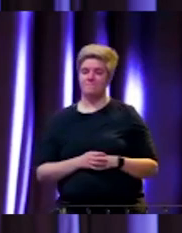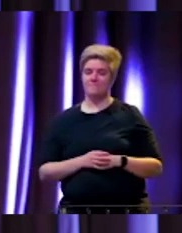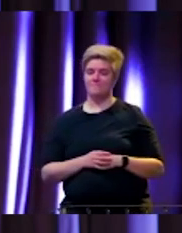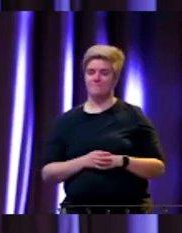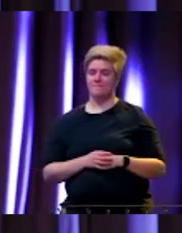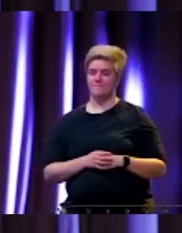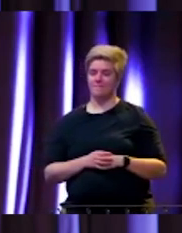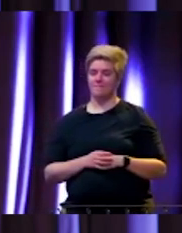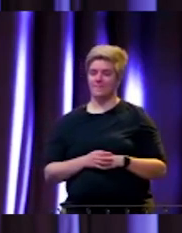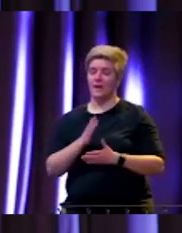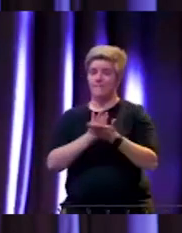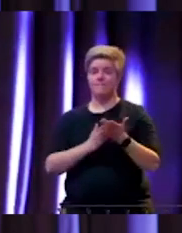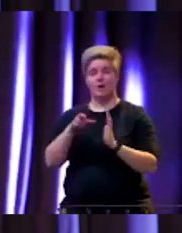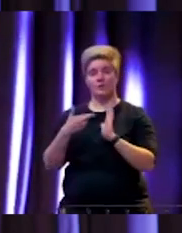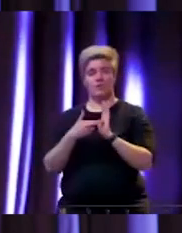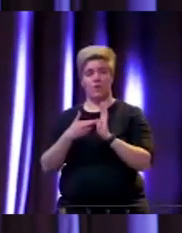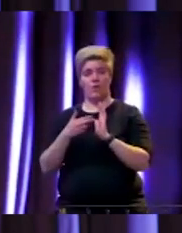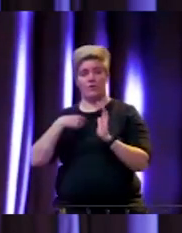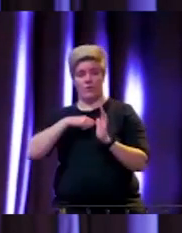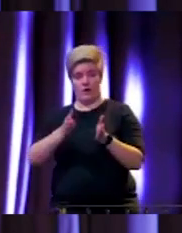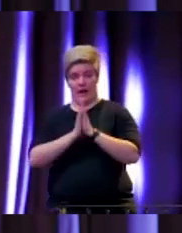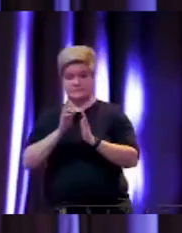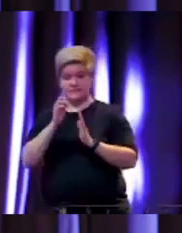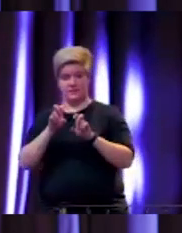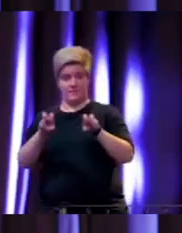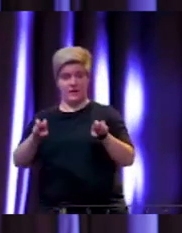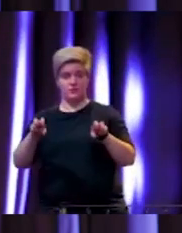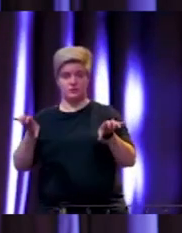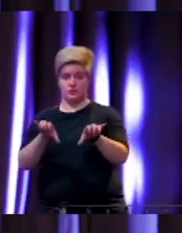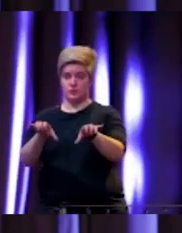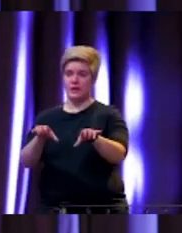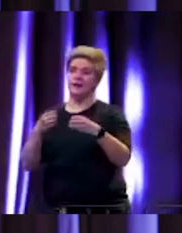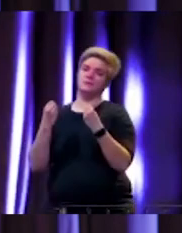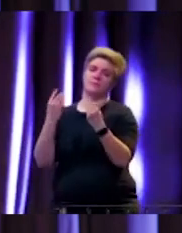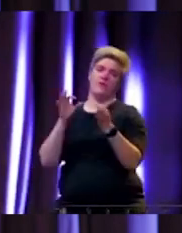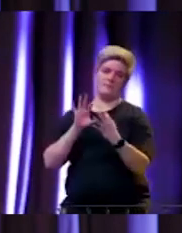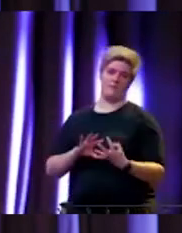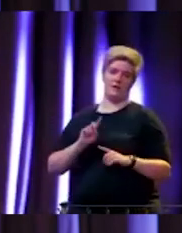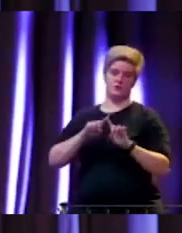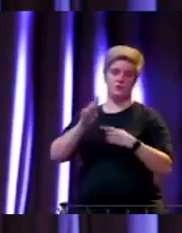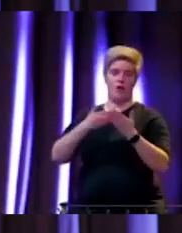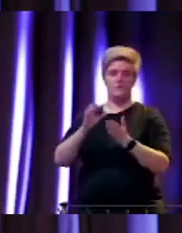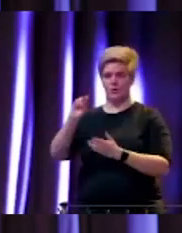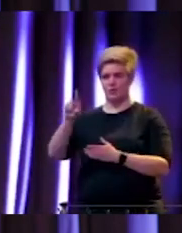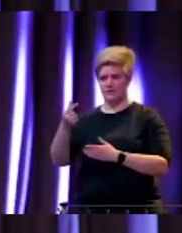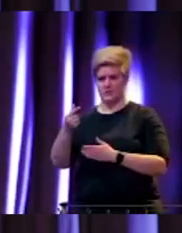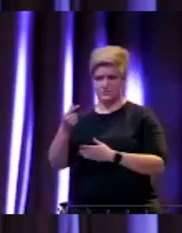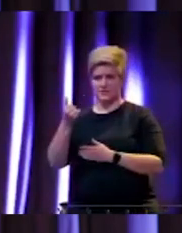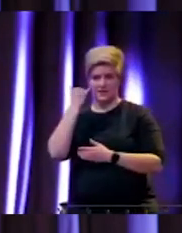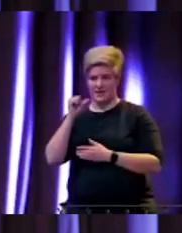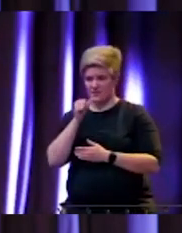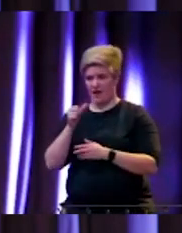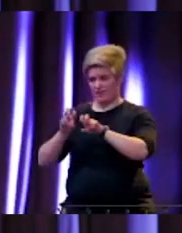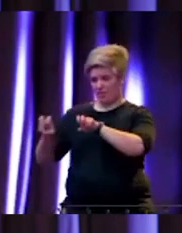to fill is to really provide critical feedback on these proposals, right? Otherwise, why else, you know, they're not just figureheads to make decisions. They're folks